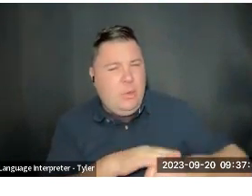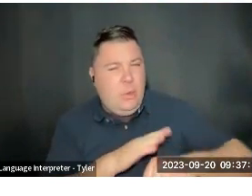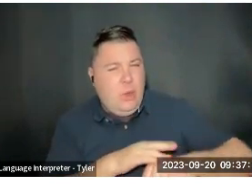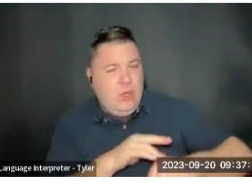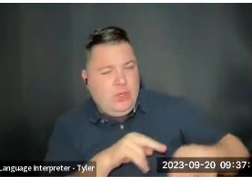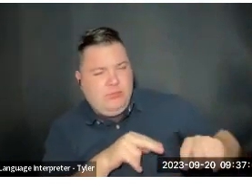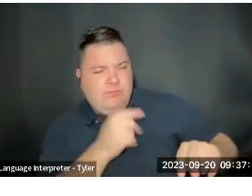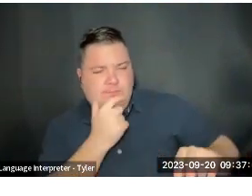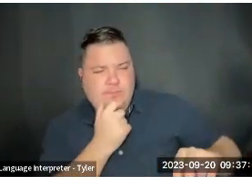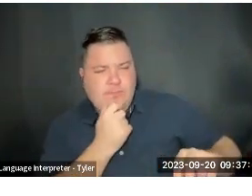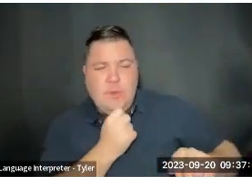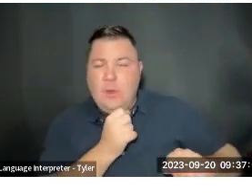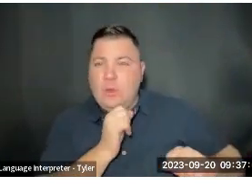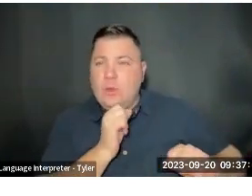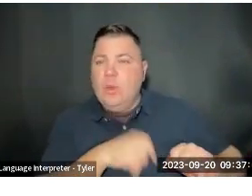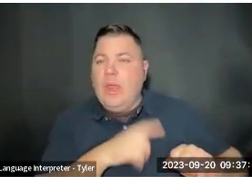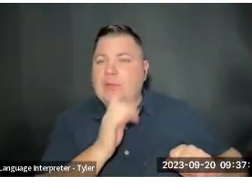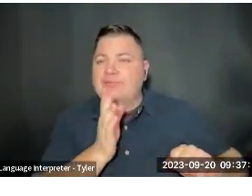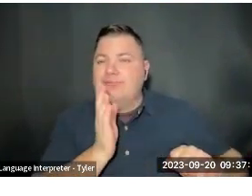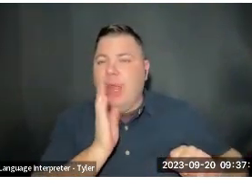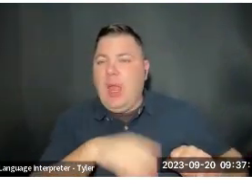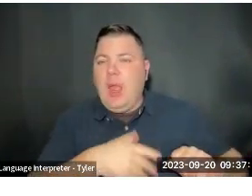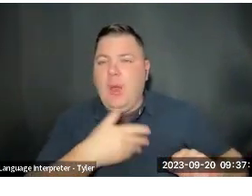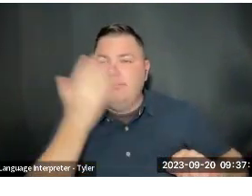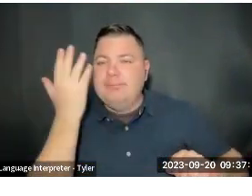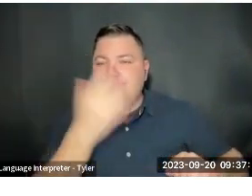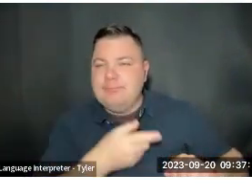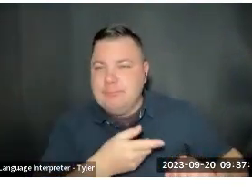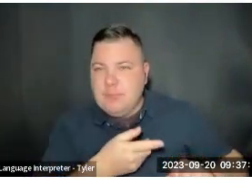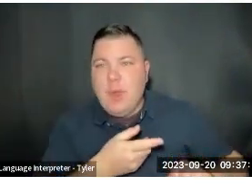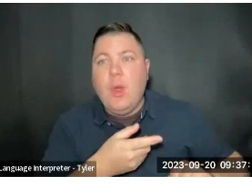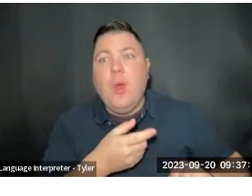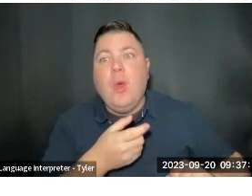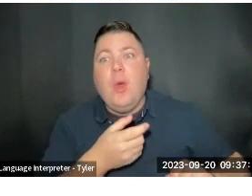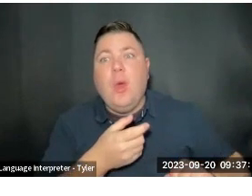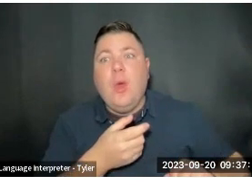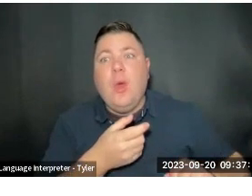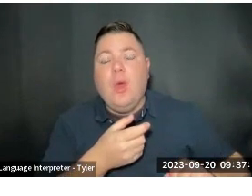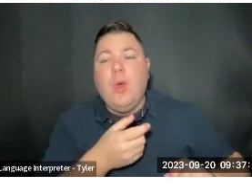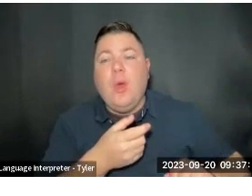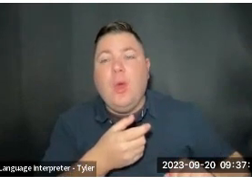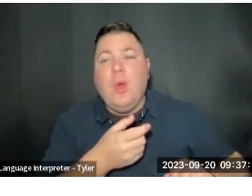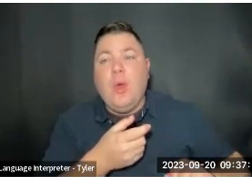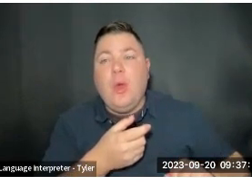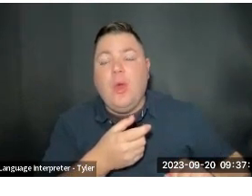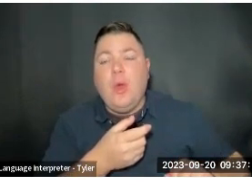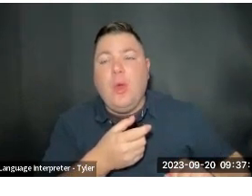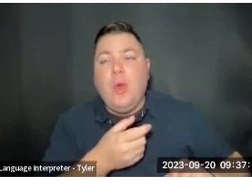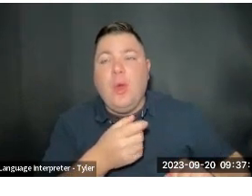can either be overlooked or sometimes exacerbated